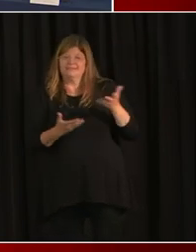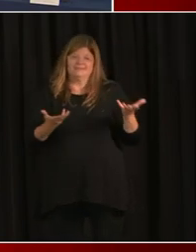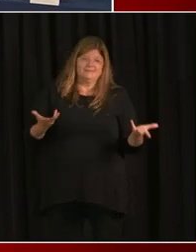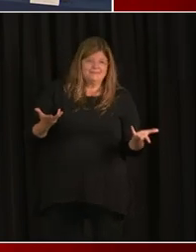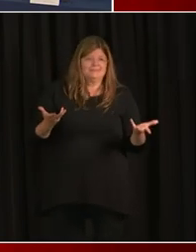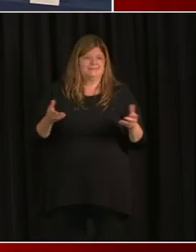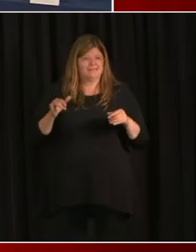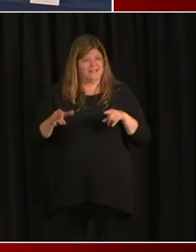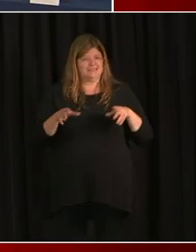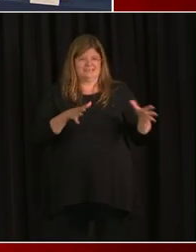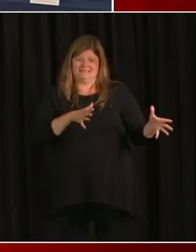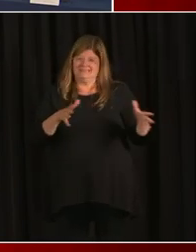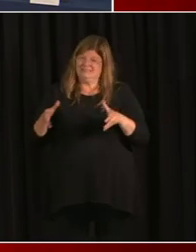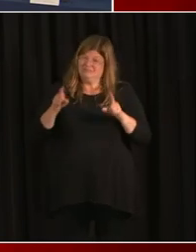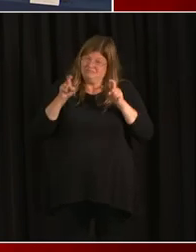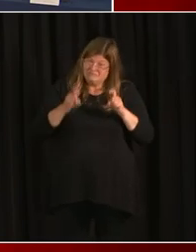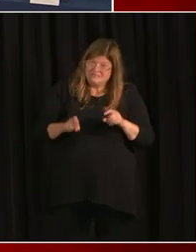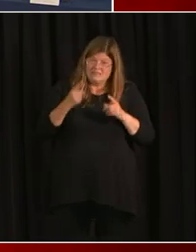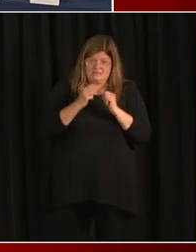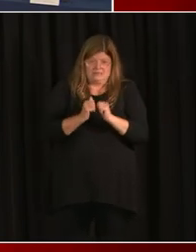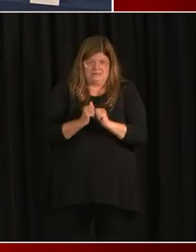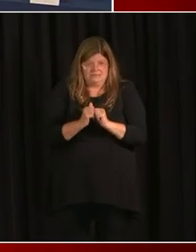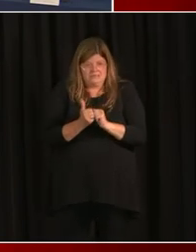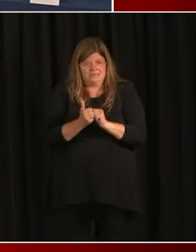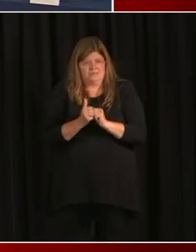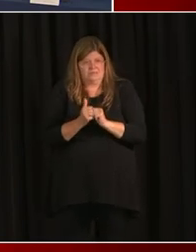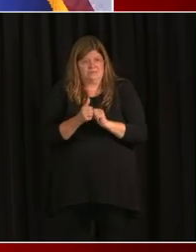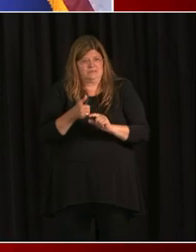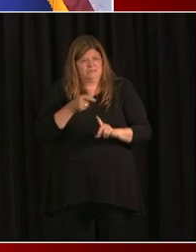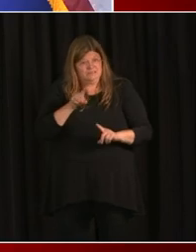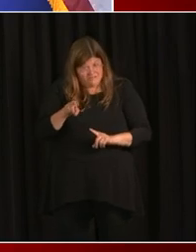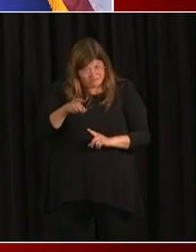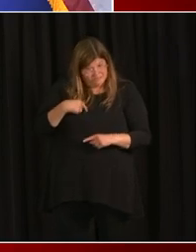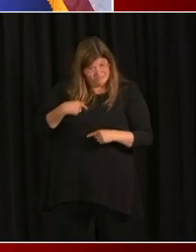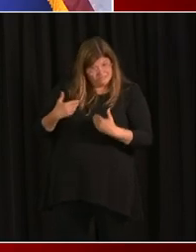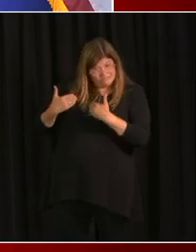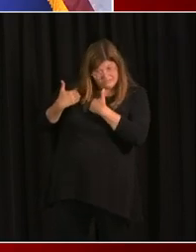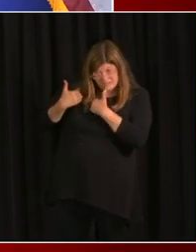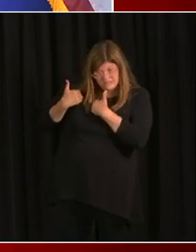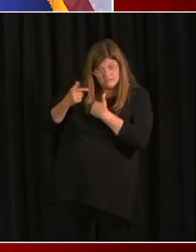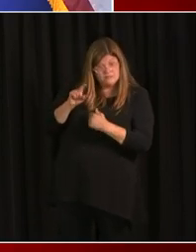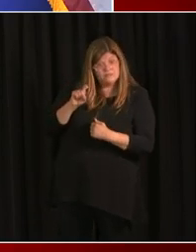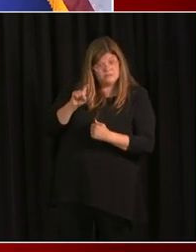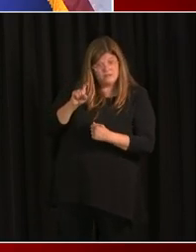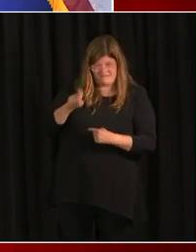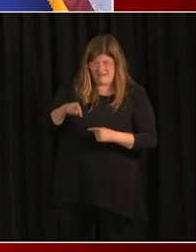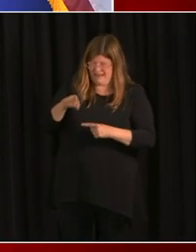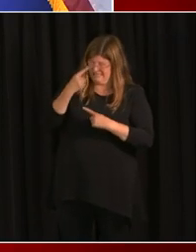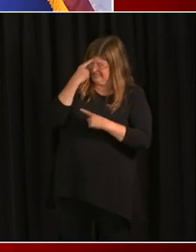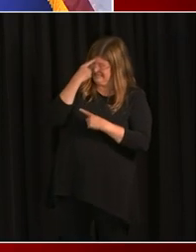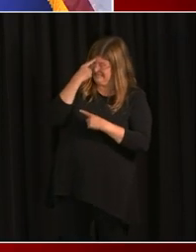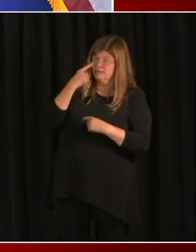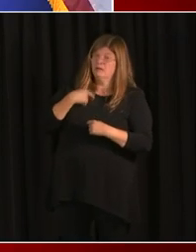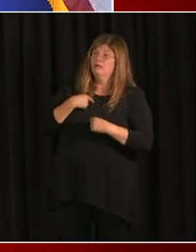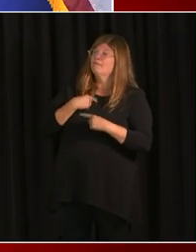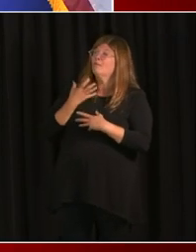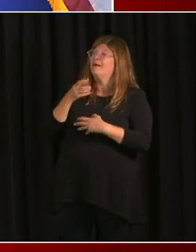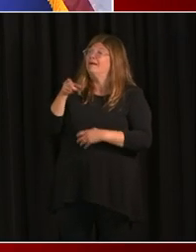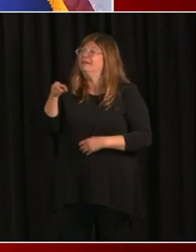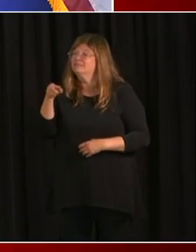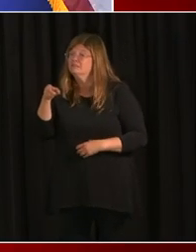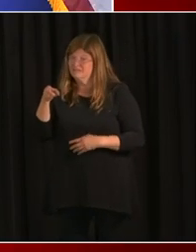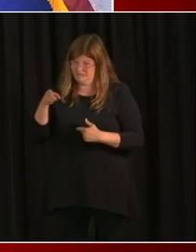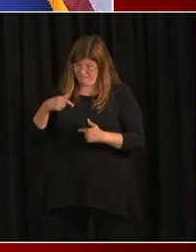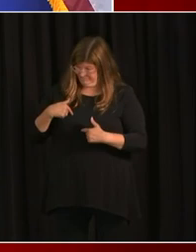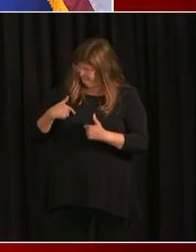containment and moving toward containment. And in the mayor's opening comments, she reiterated that a